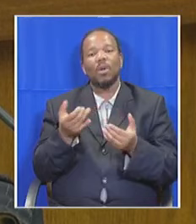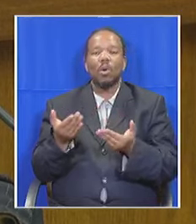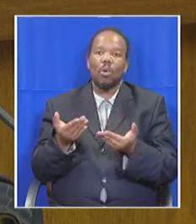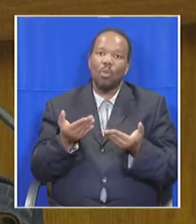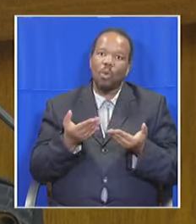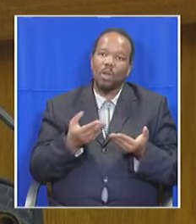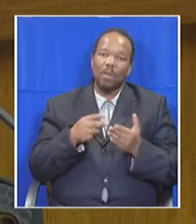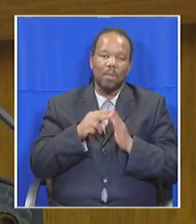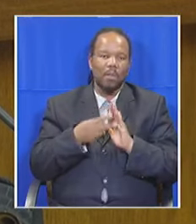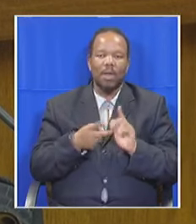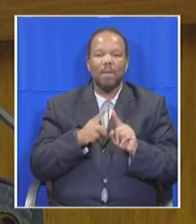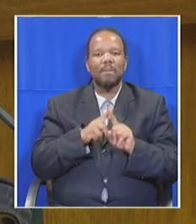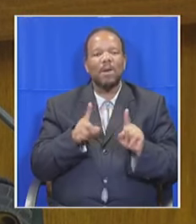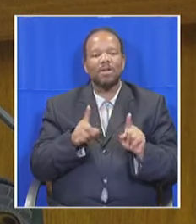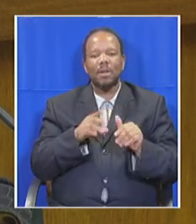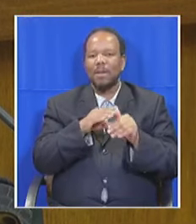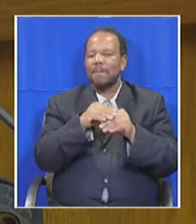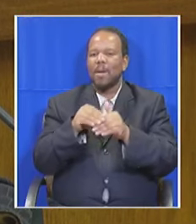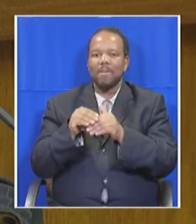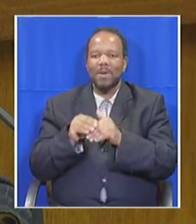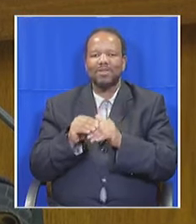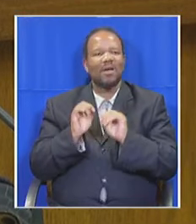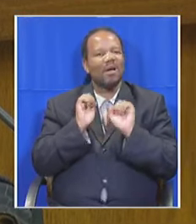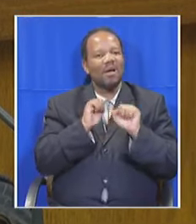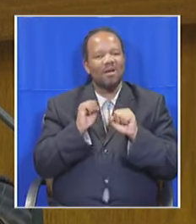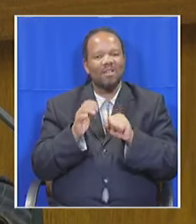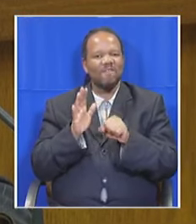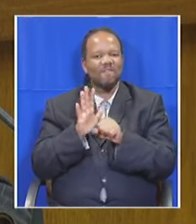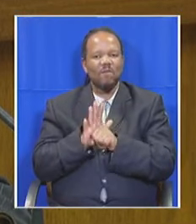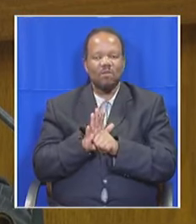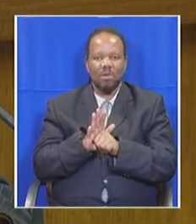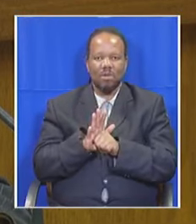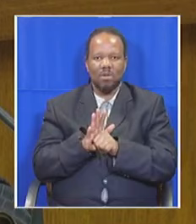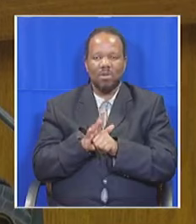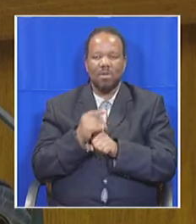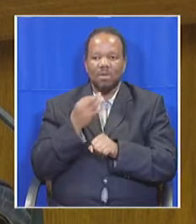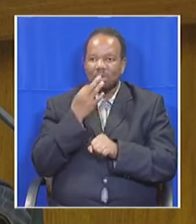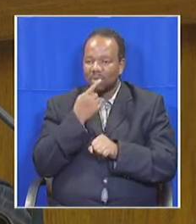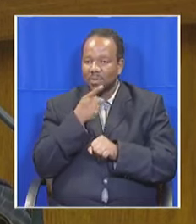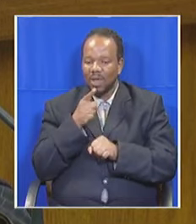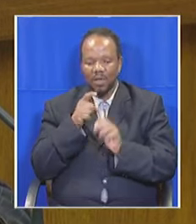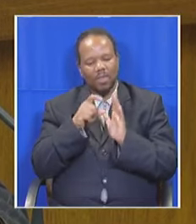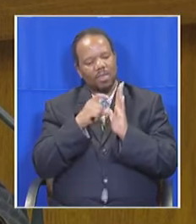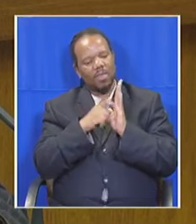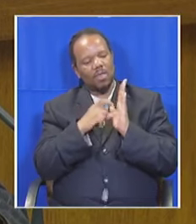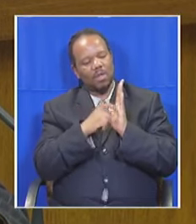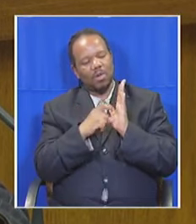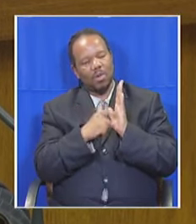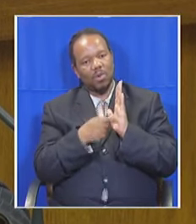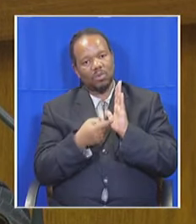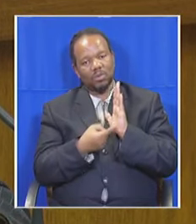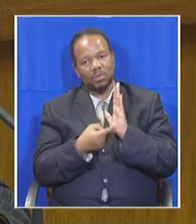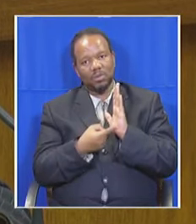not unanimous regarding the inclusion of the clause that criminalizes intentional false